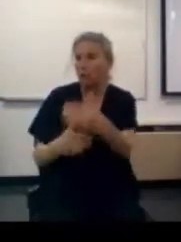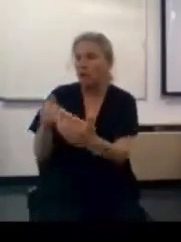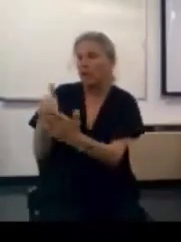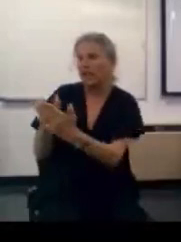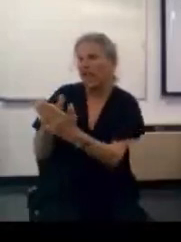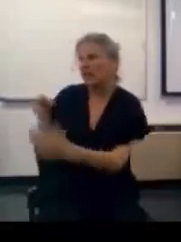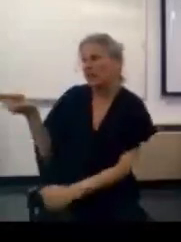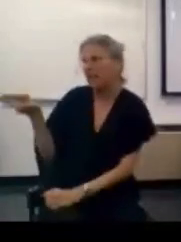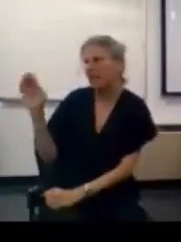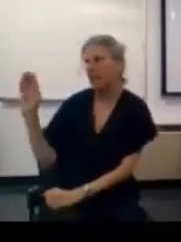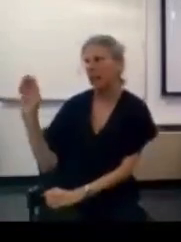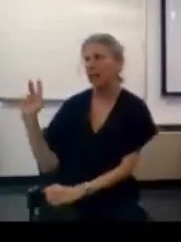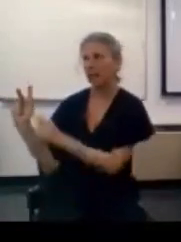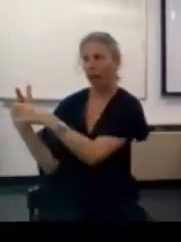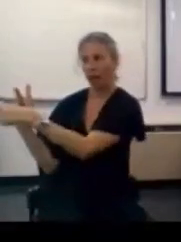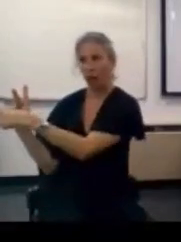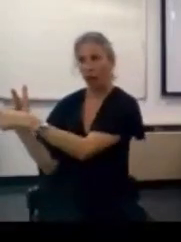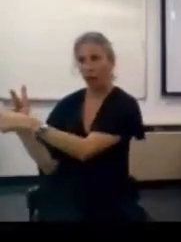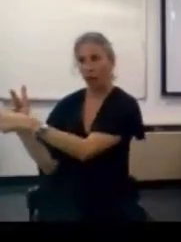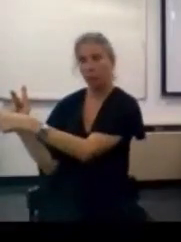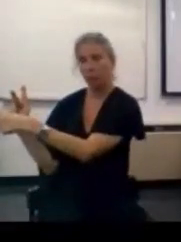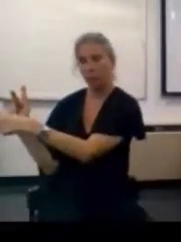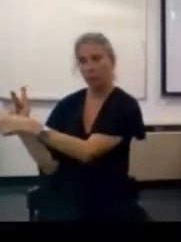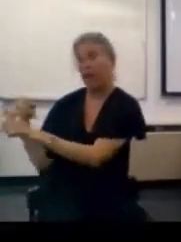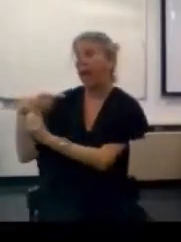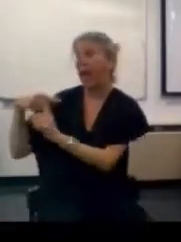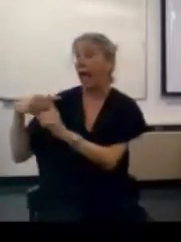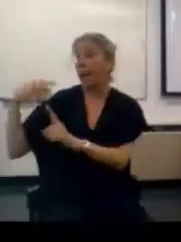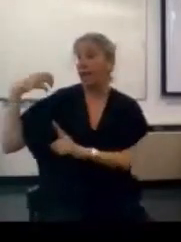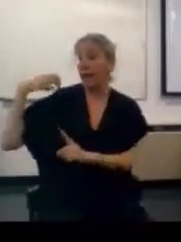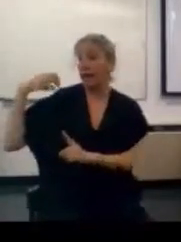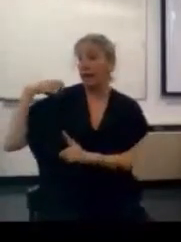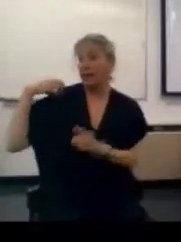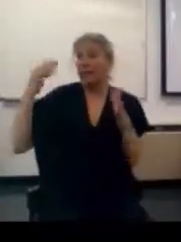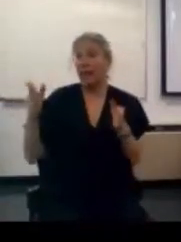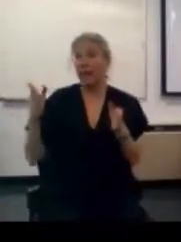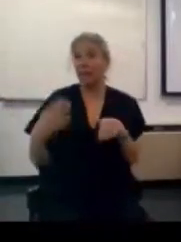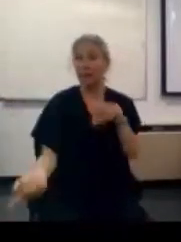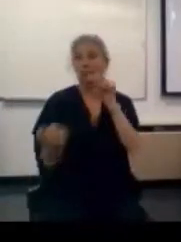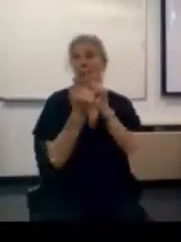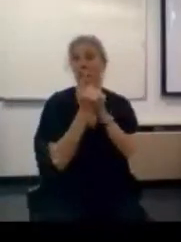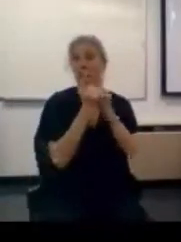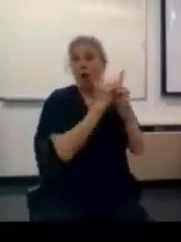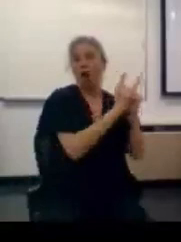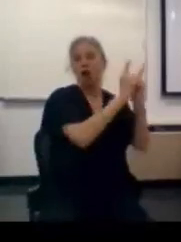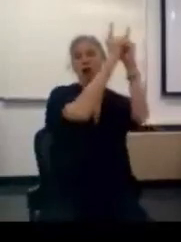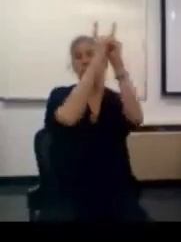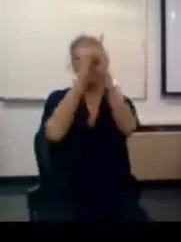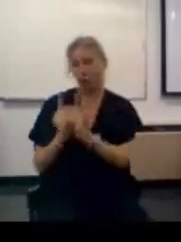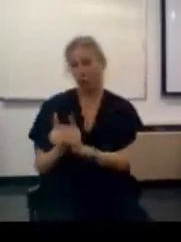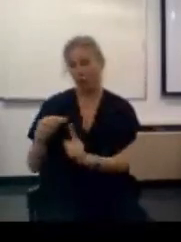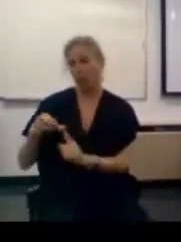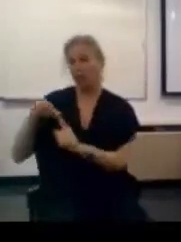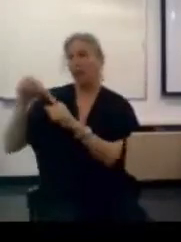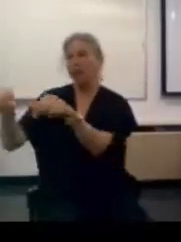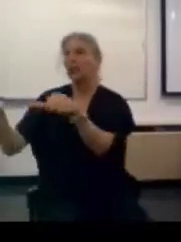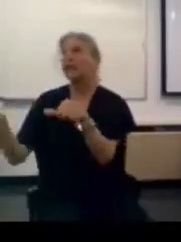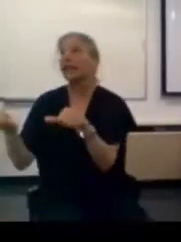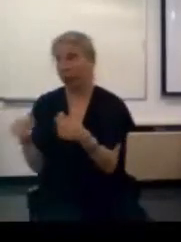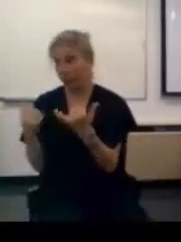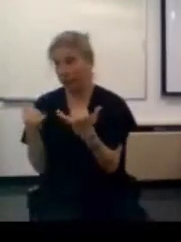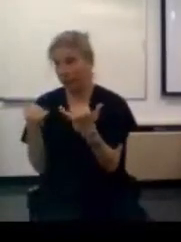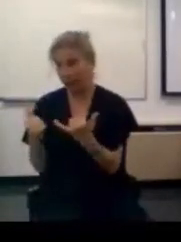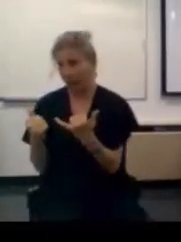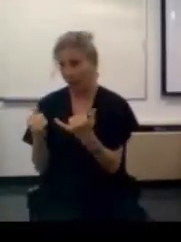the necessary steps against that abusive passenger. You get the phone and he goes, and the captain will be there shortly to escort you